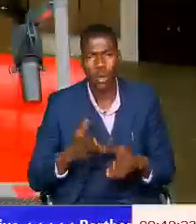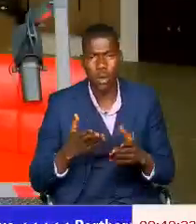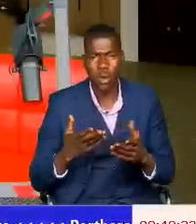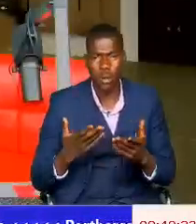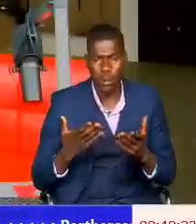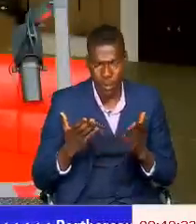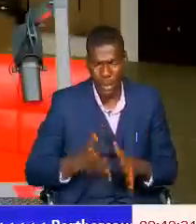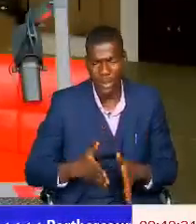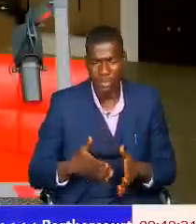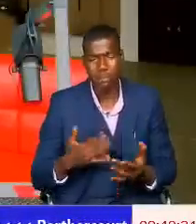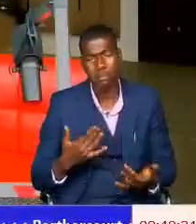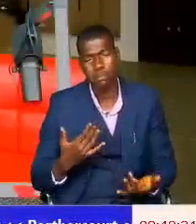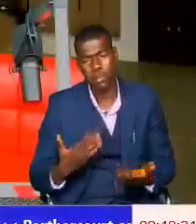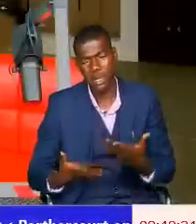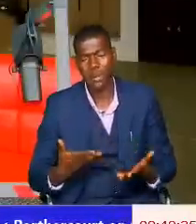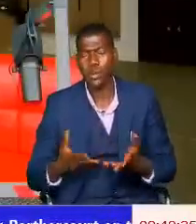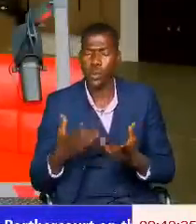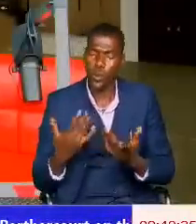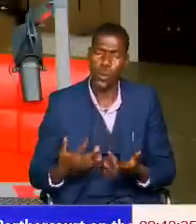from abroad.